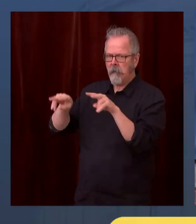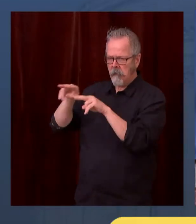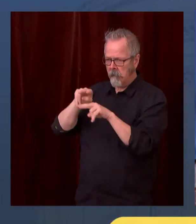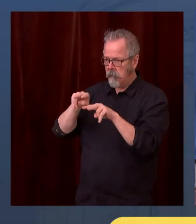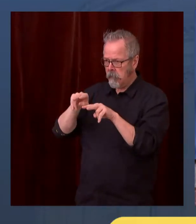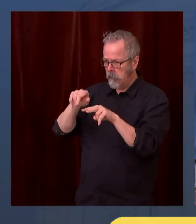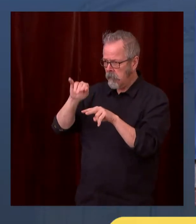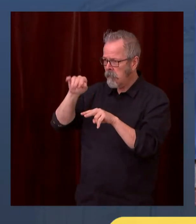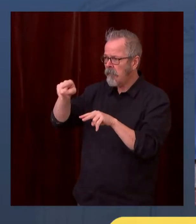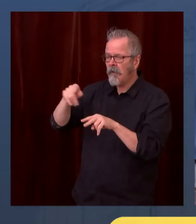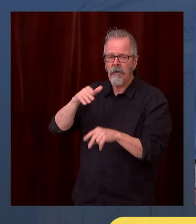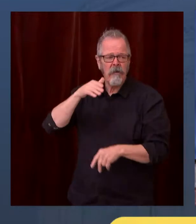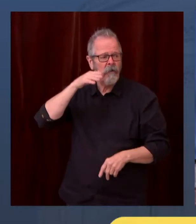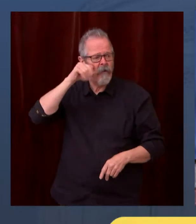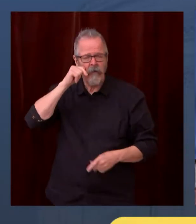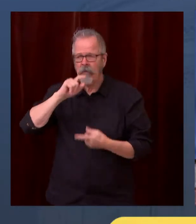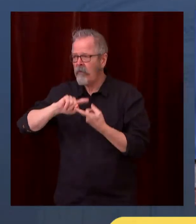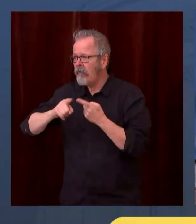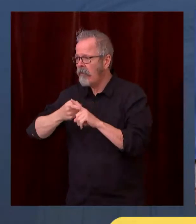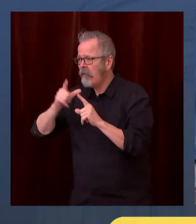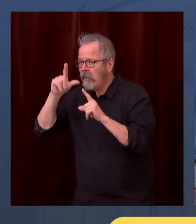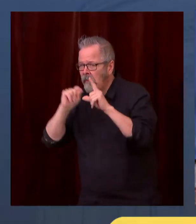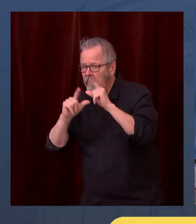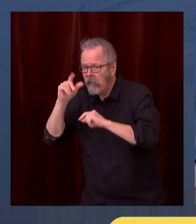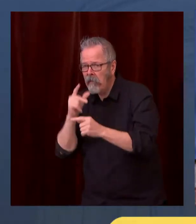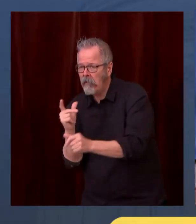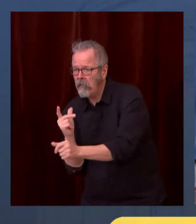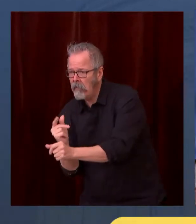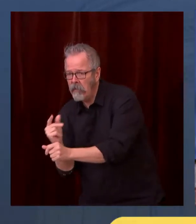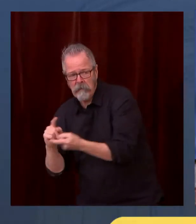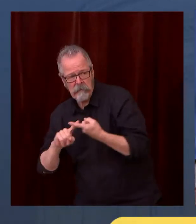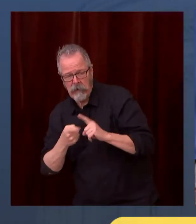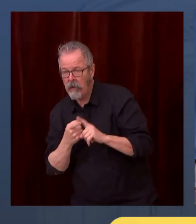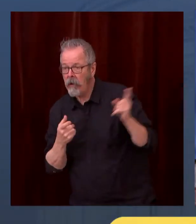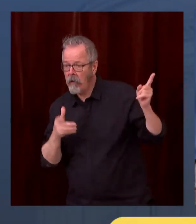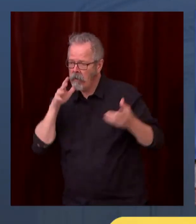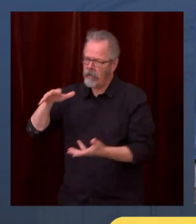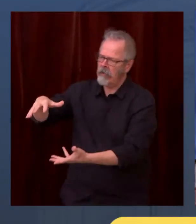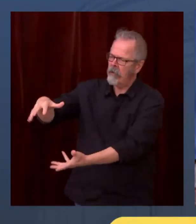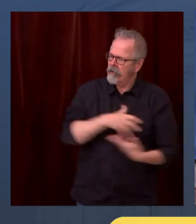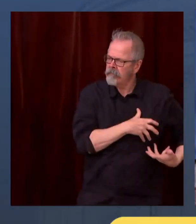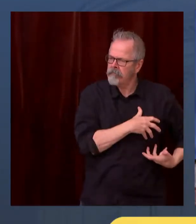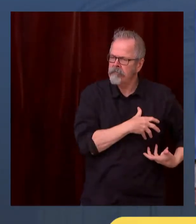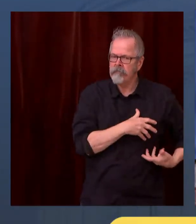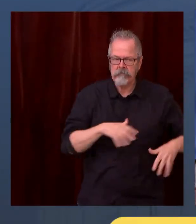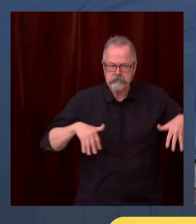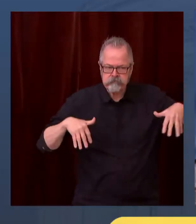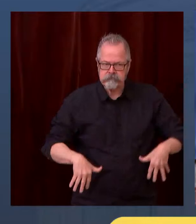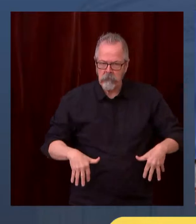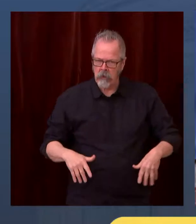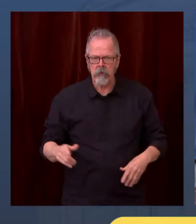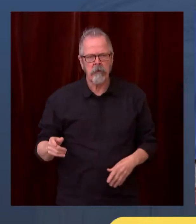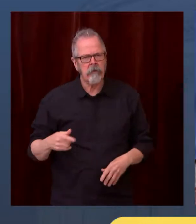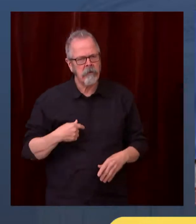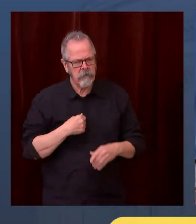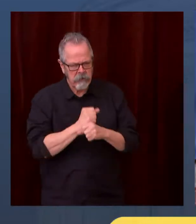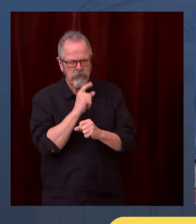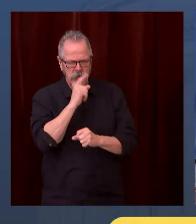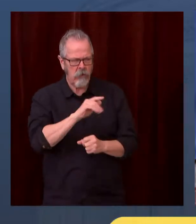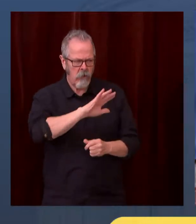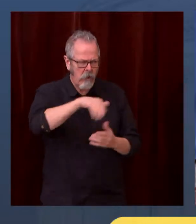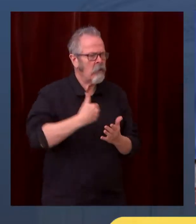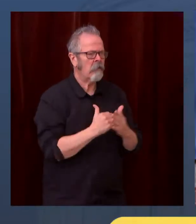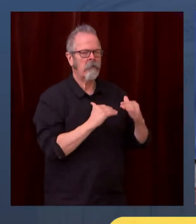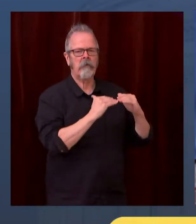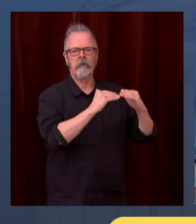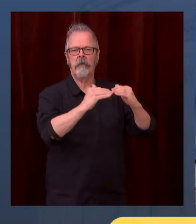fair stricture. And as I've said, it appears that people have got the memo on this, but I want to make sure that this is a